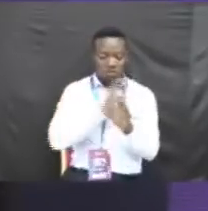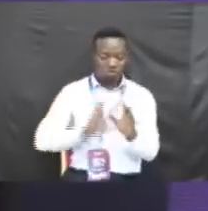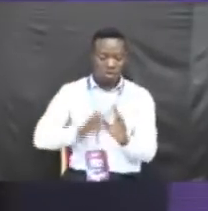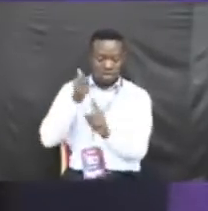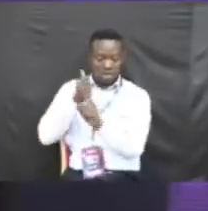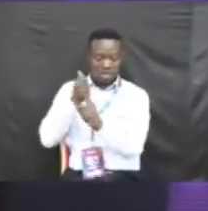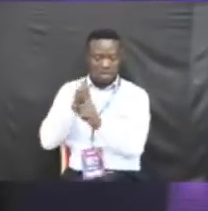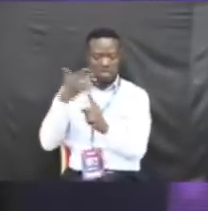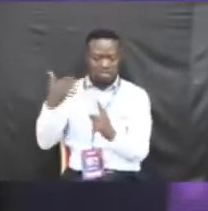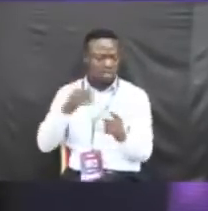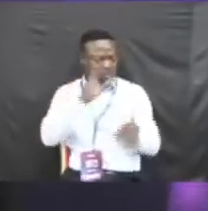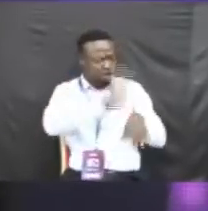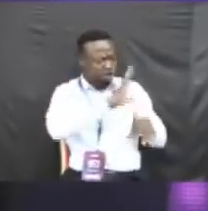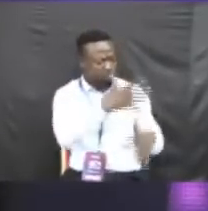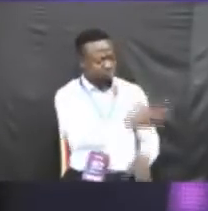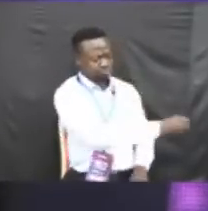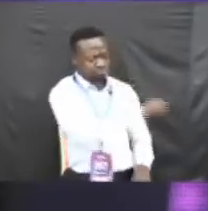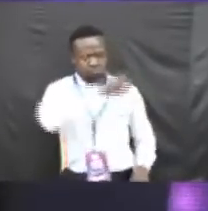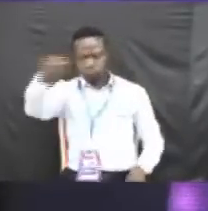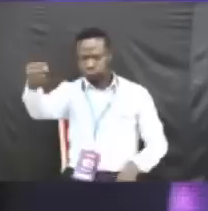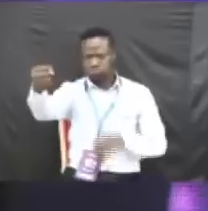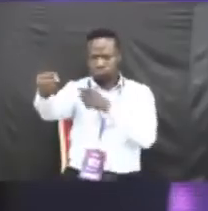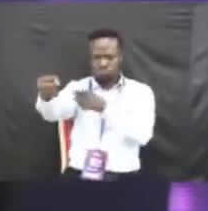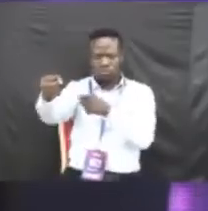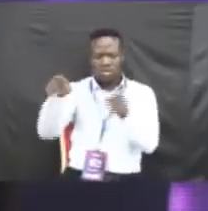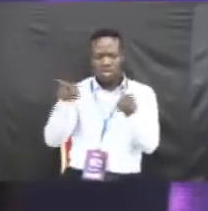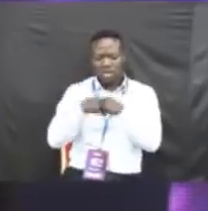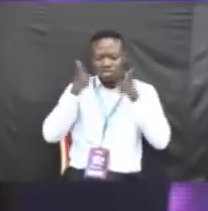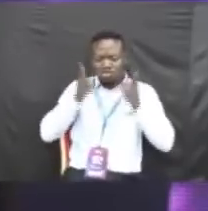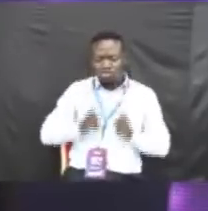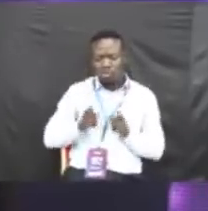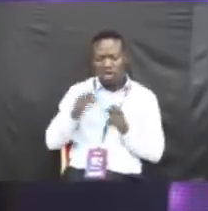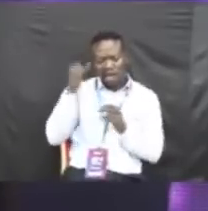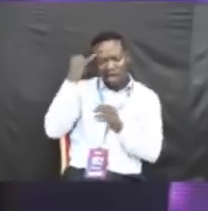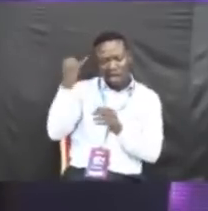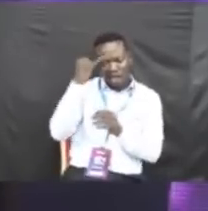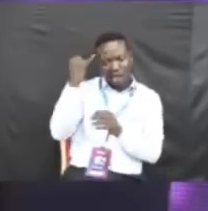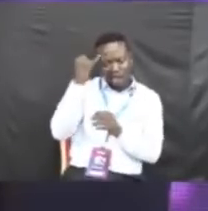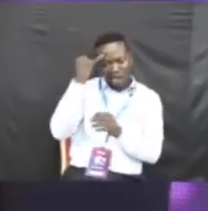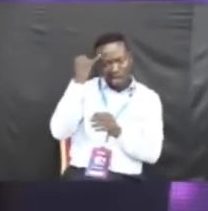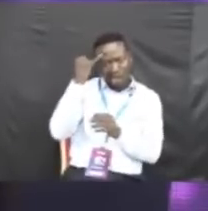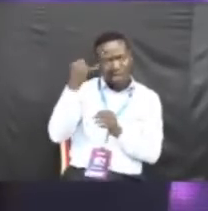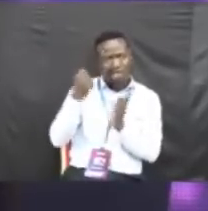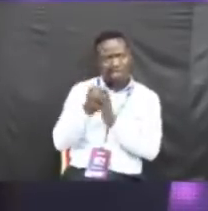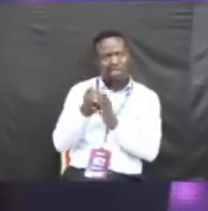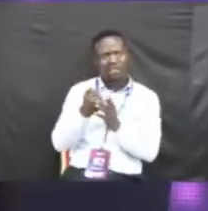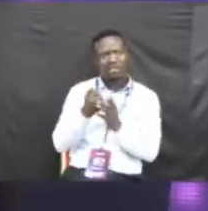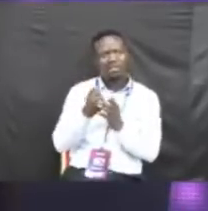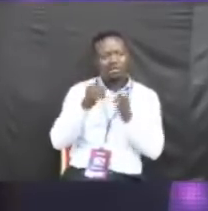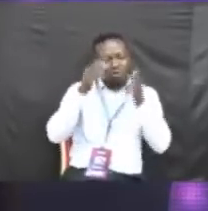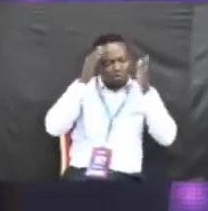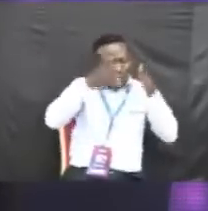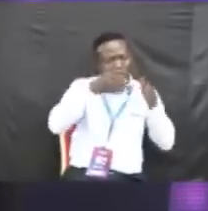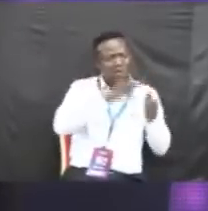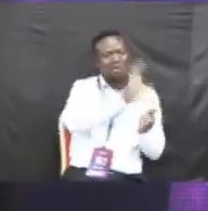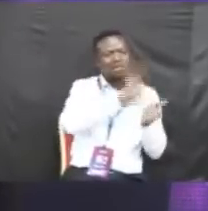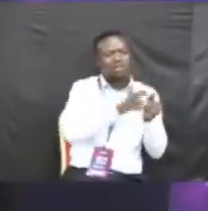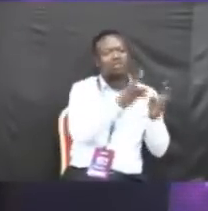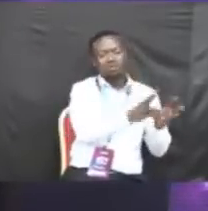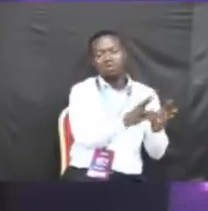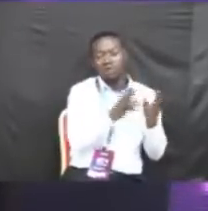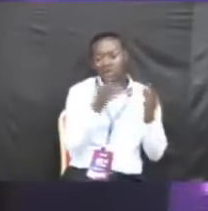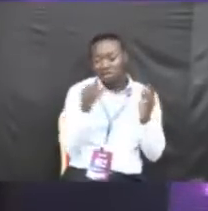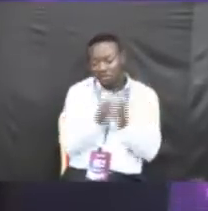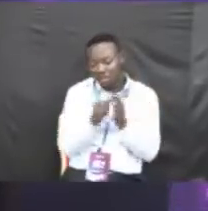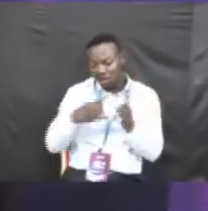taken out of the church whilst human ideologies and personalities have taken center stage. In